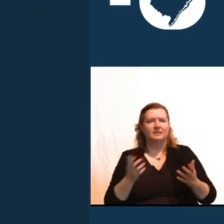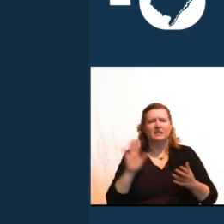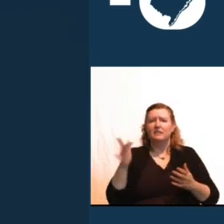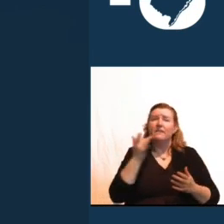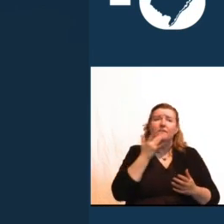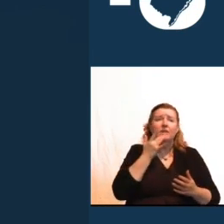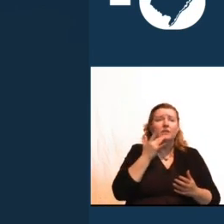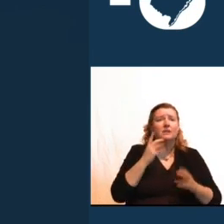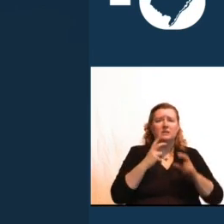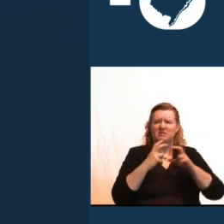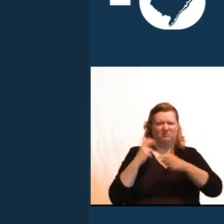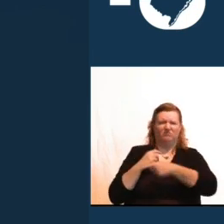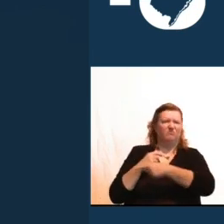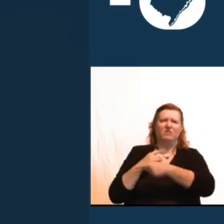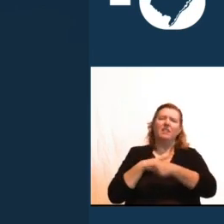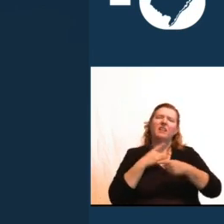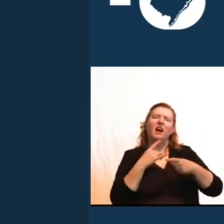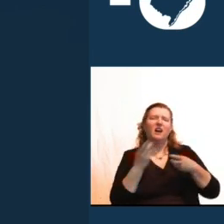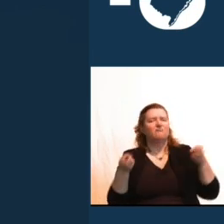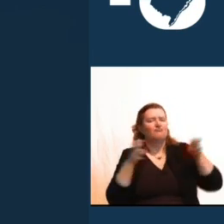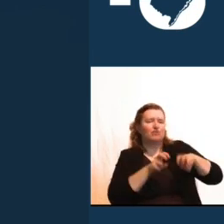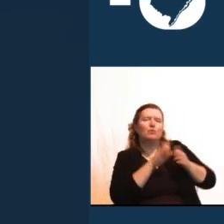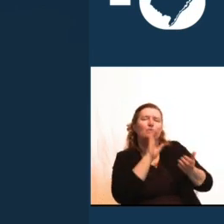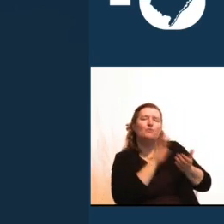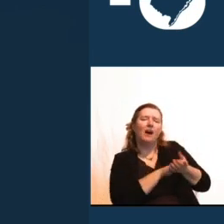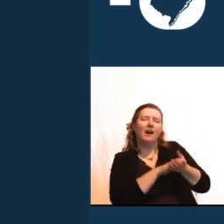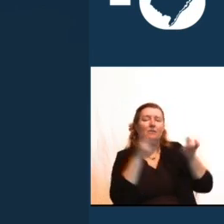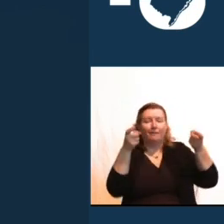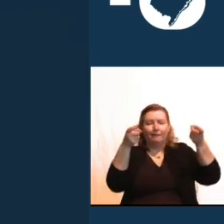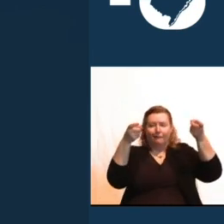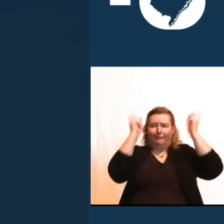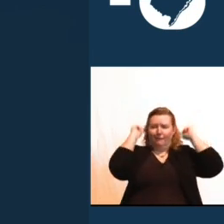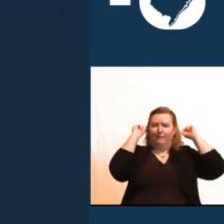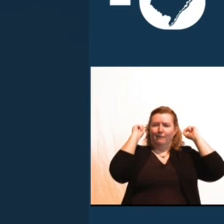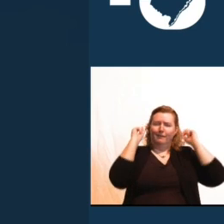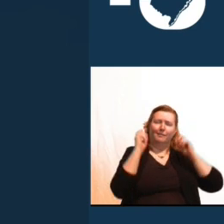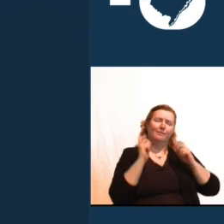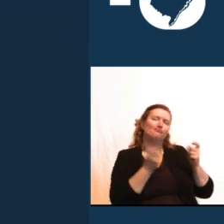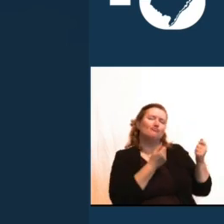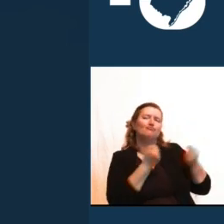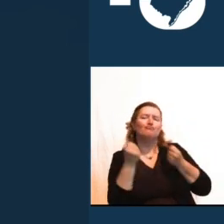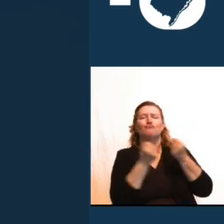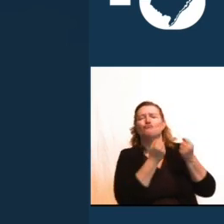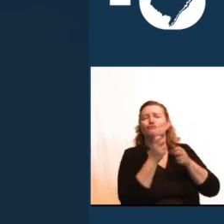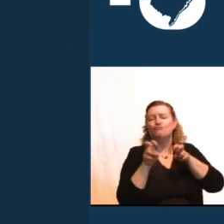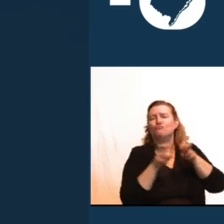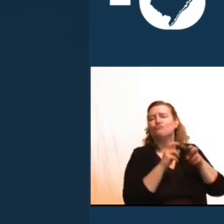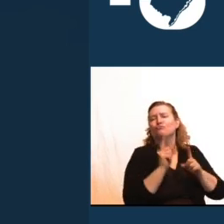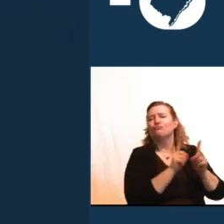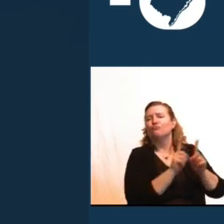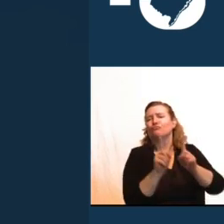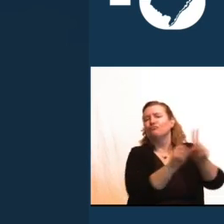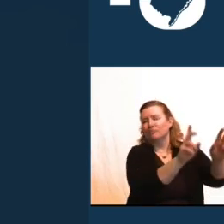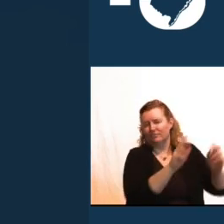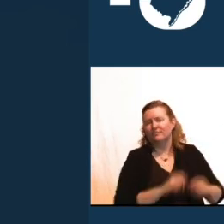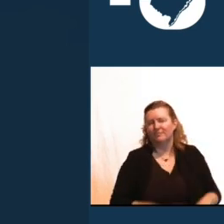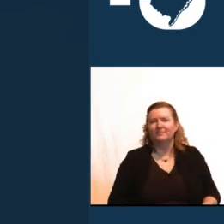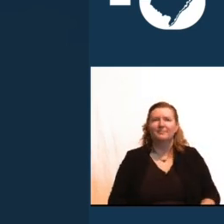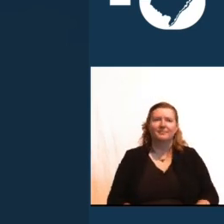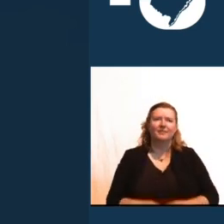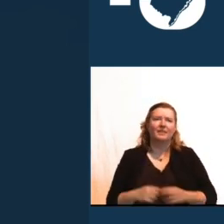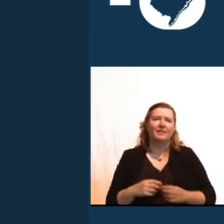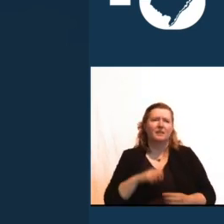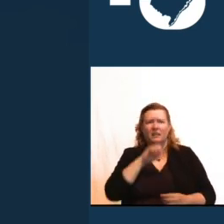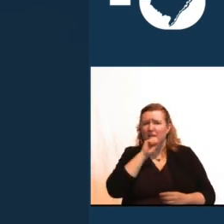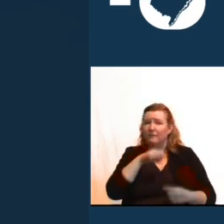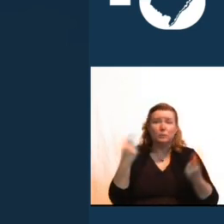convertible with the top down. A few of the constants in Anthony's life were a good dirty martini, you gotta love